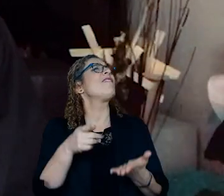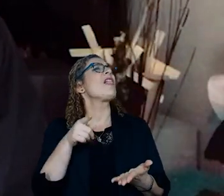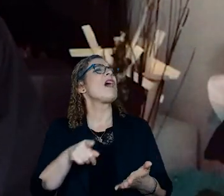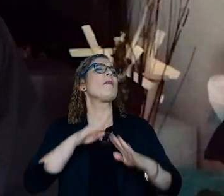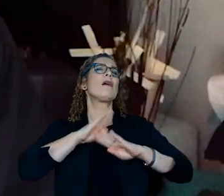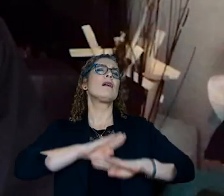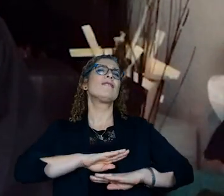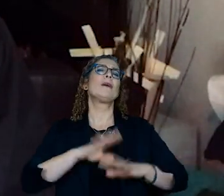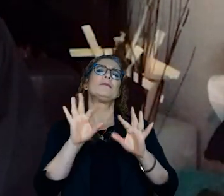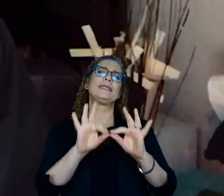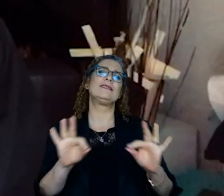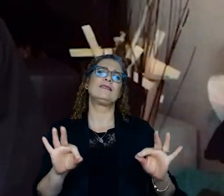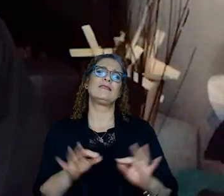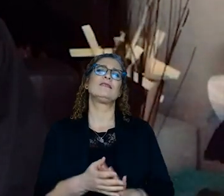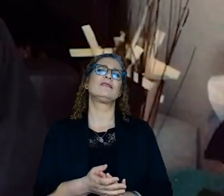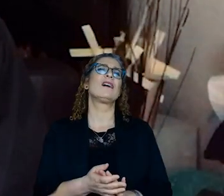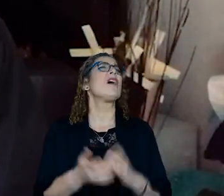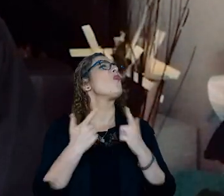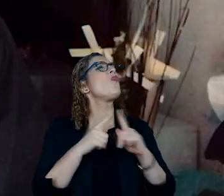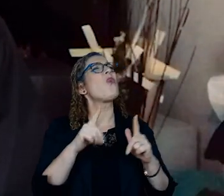know your comfort and peace.